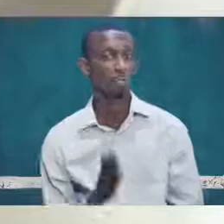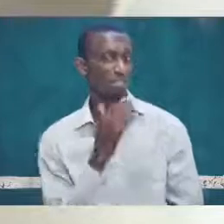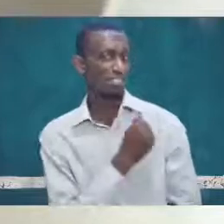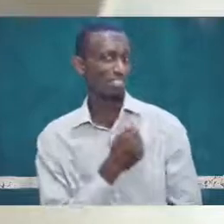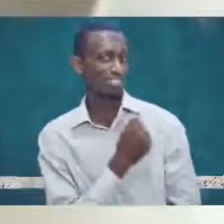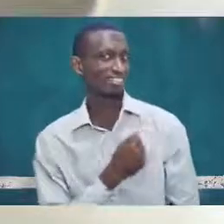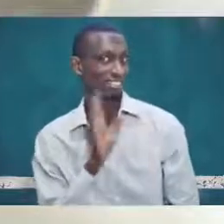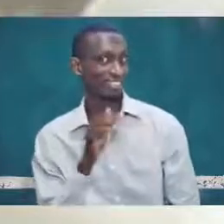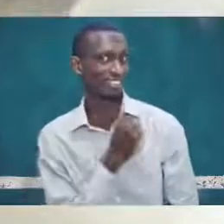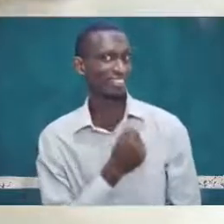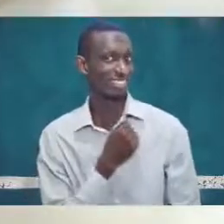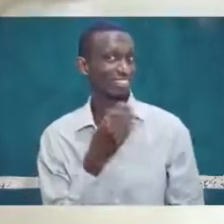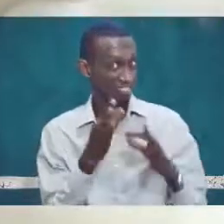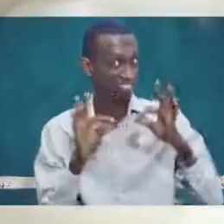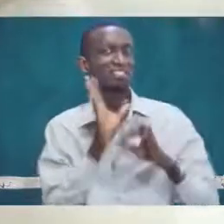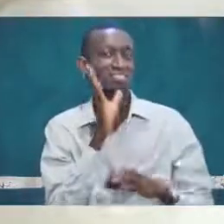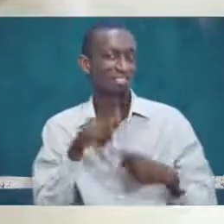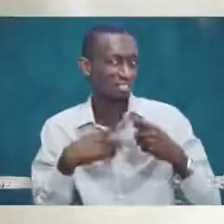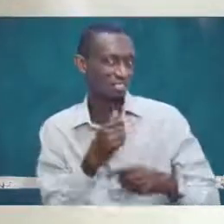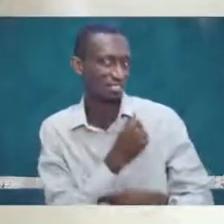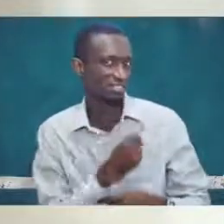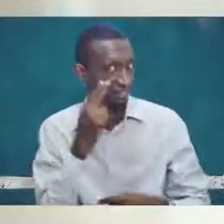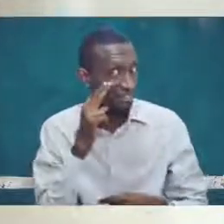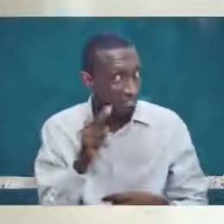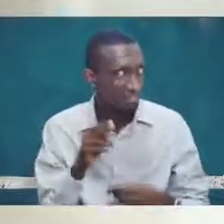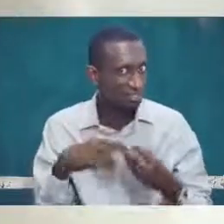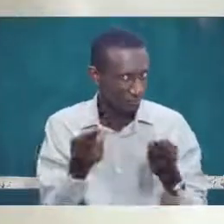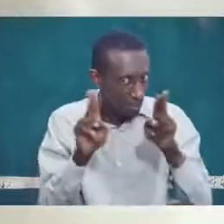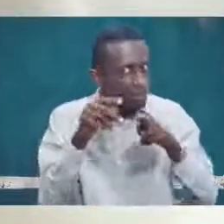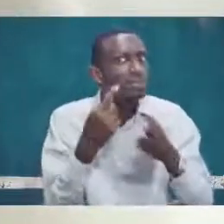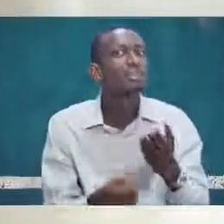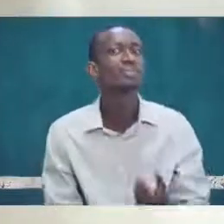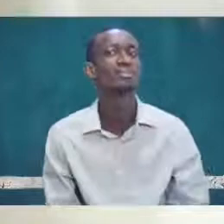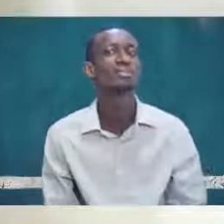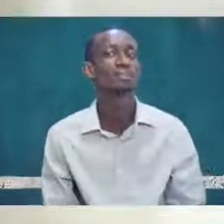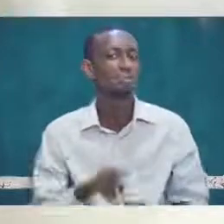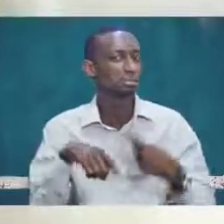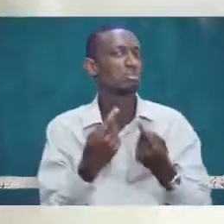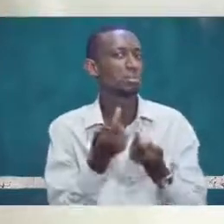Patience is very important as you are heating these substances.